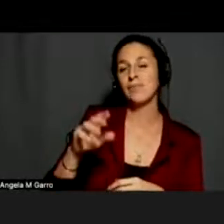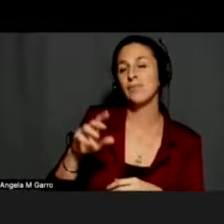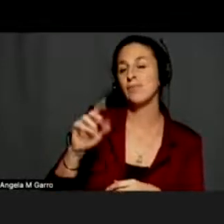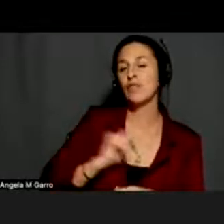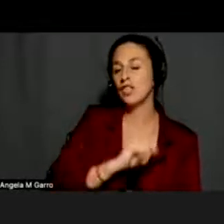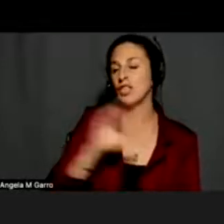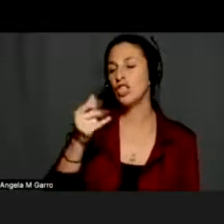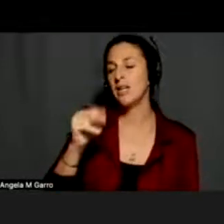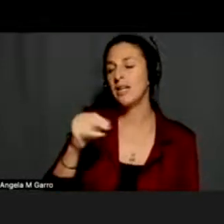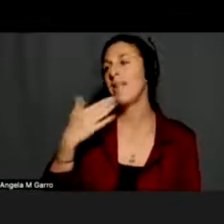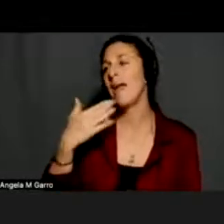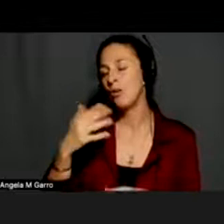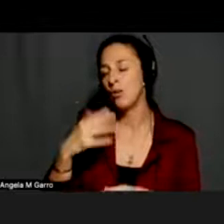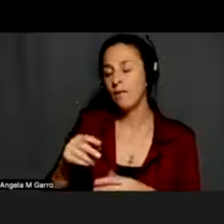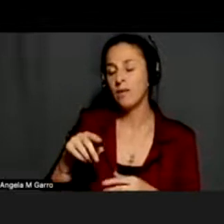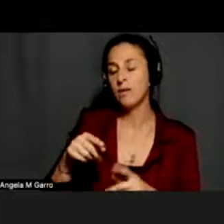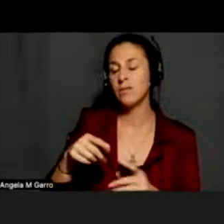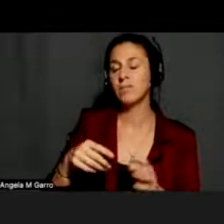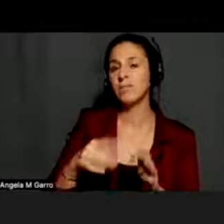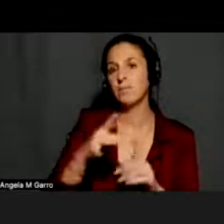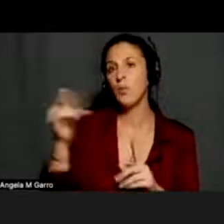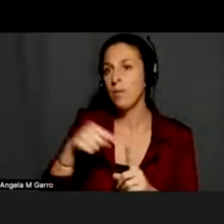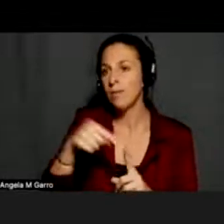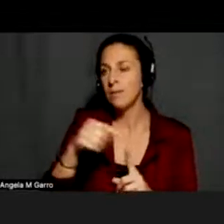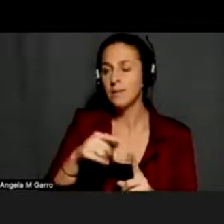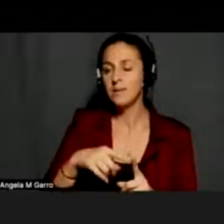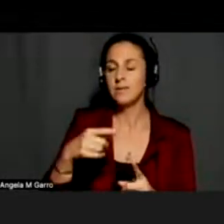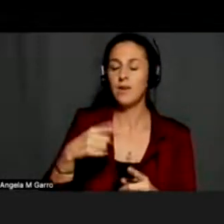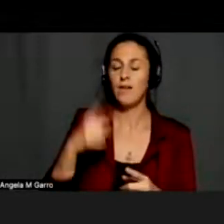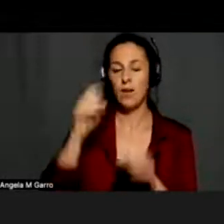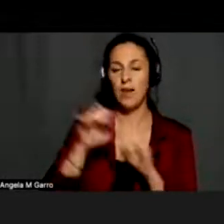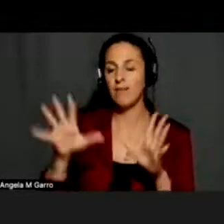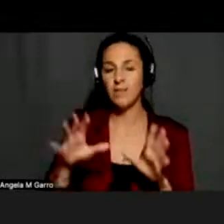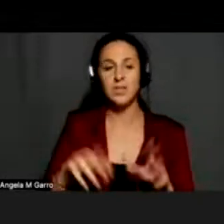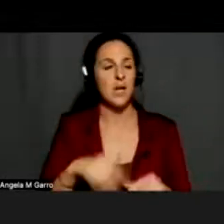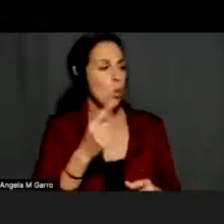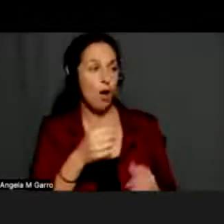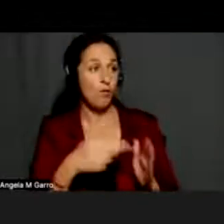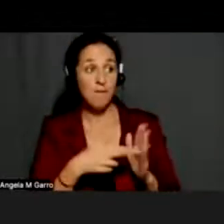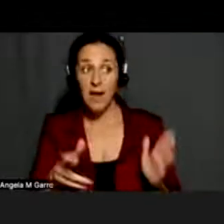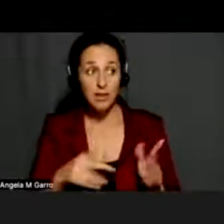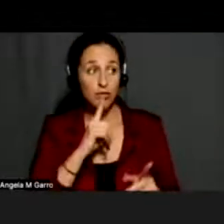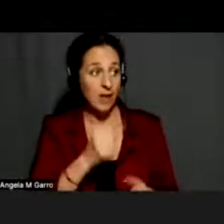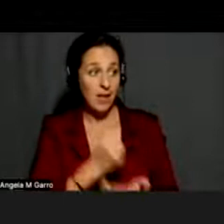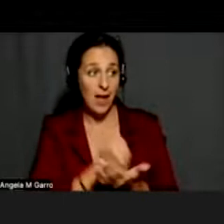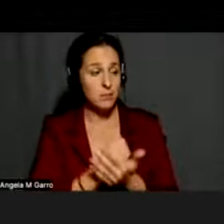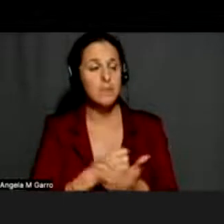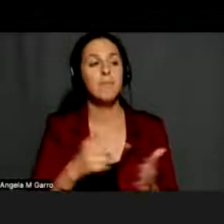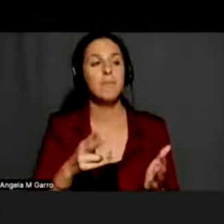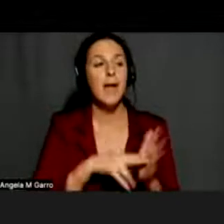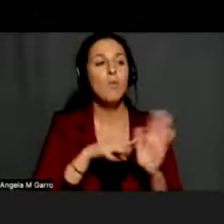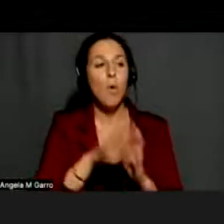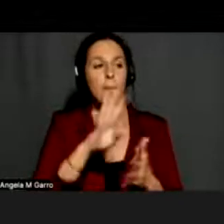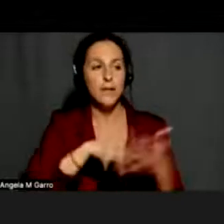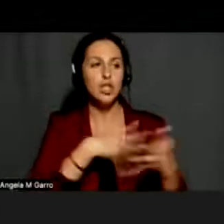clarity purposes. Yeah, no, I think, and so what it's reflected is, what really helps is the enrollment chart that you